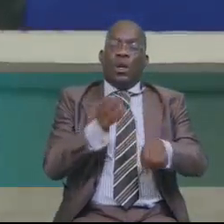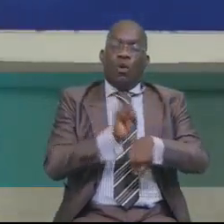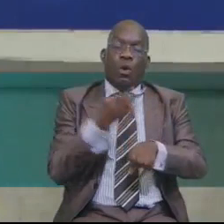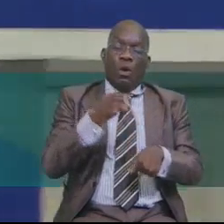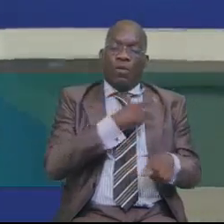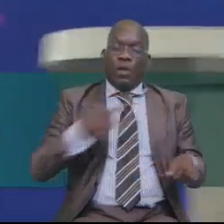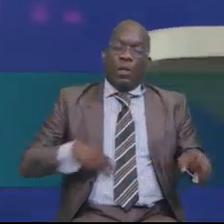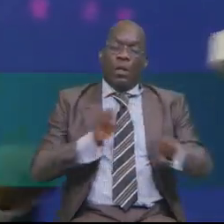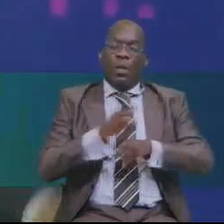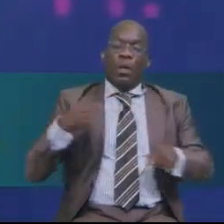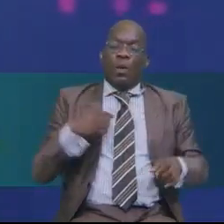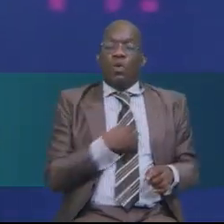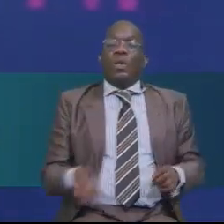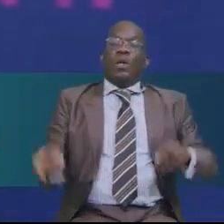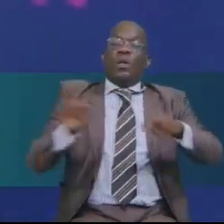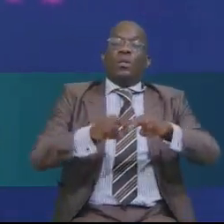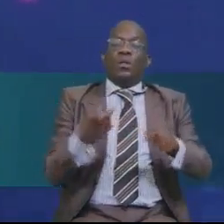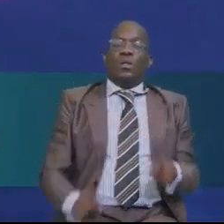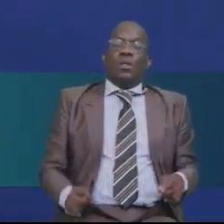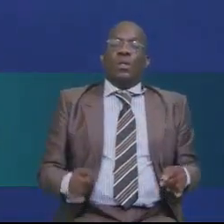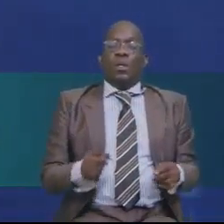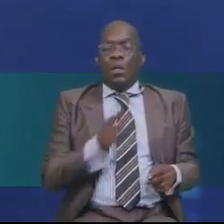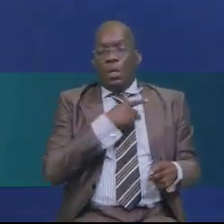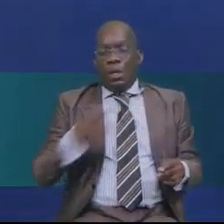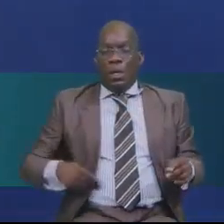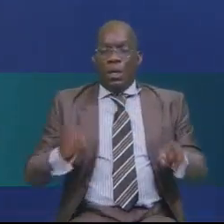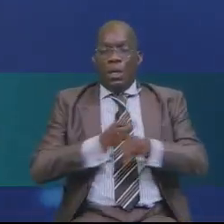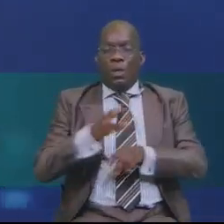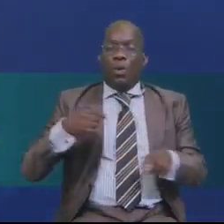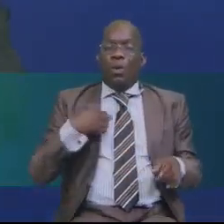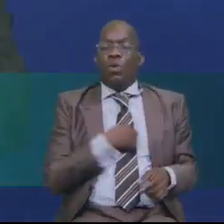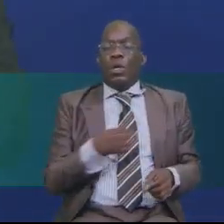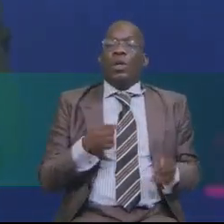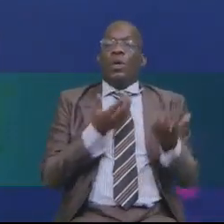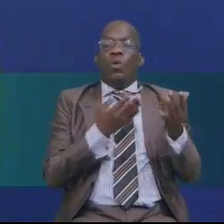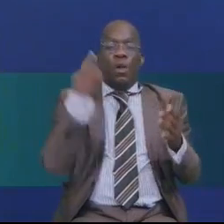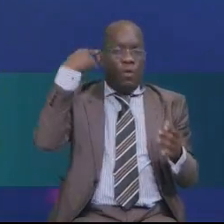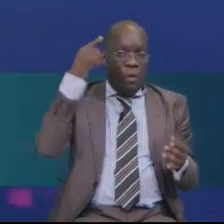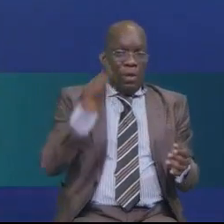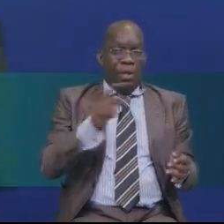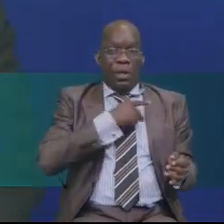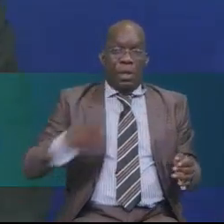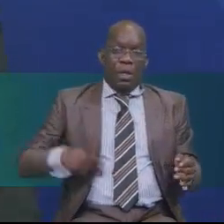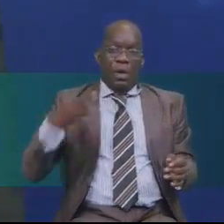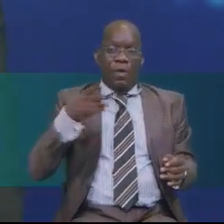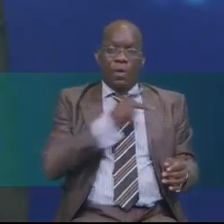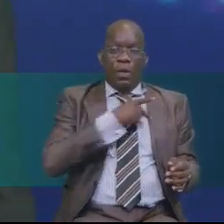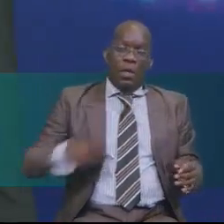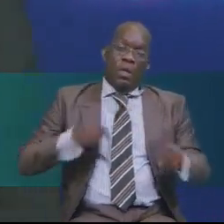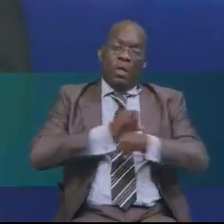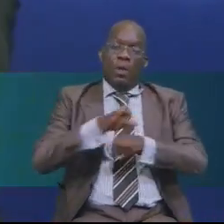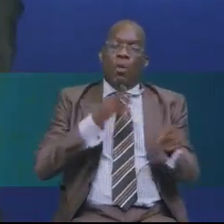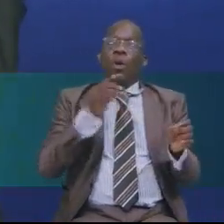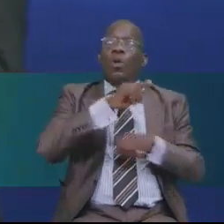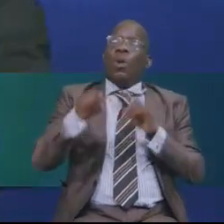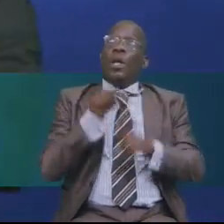kingdom, extend the kingdom, and we're waiting for the King of the kingdom, that when he comes, because we